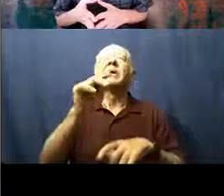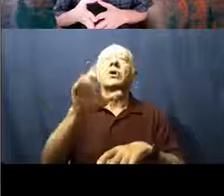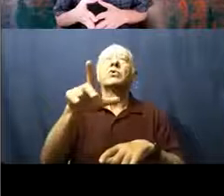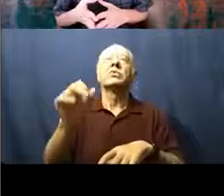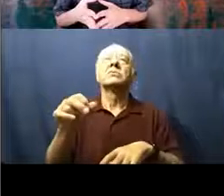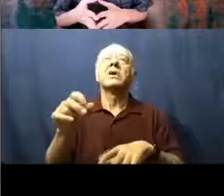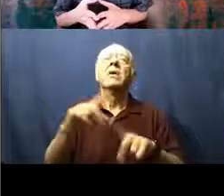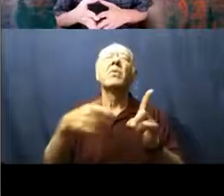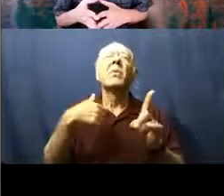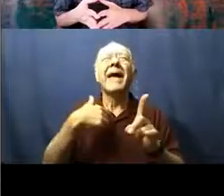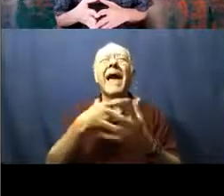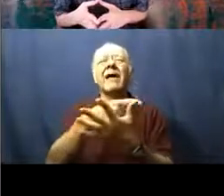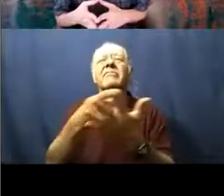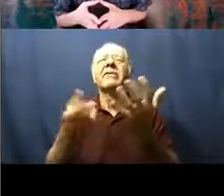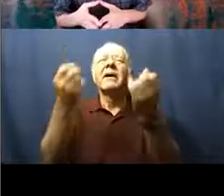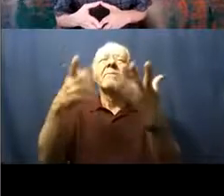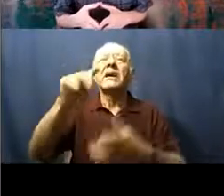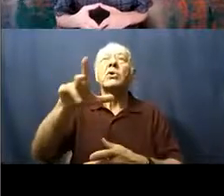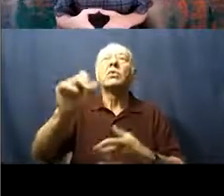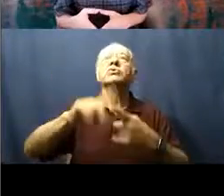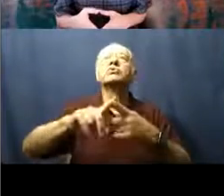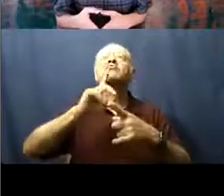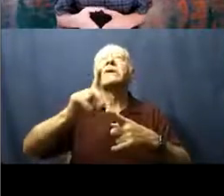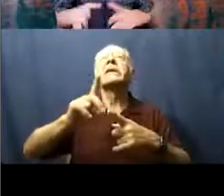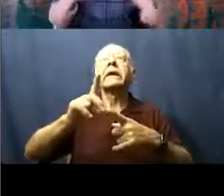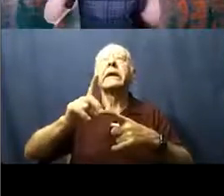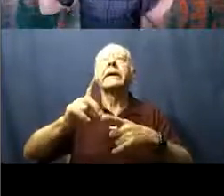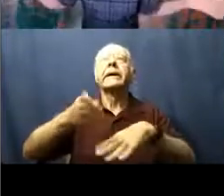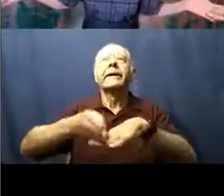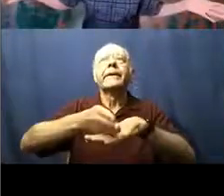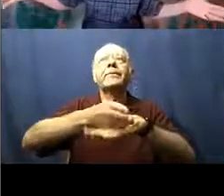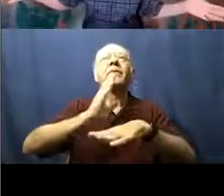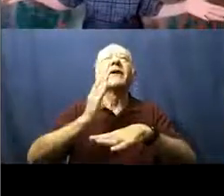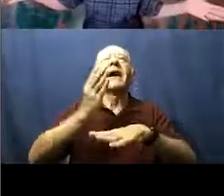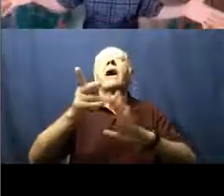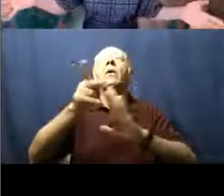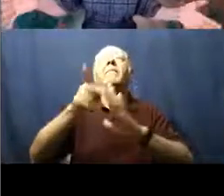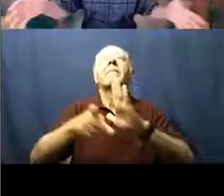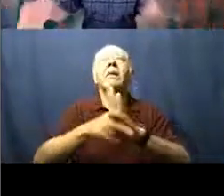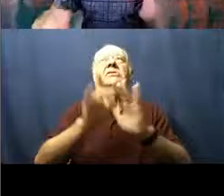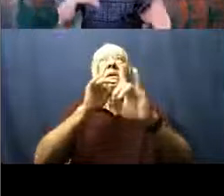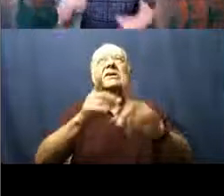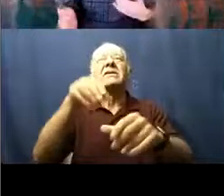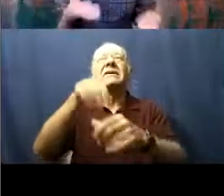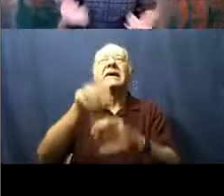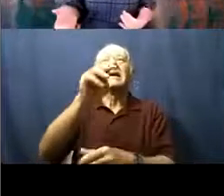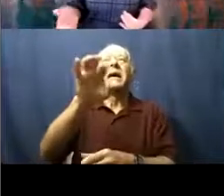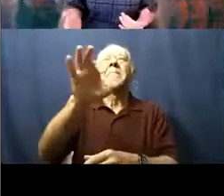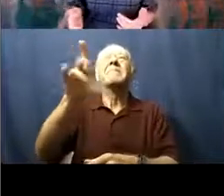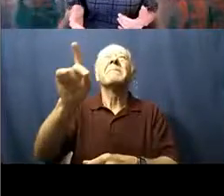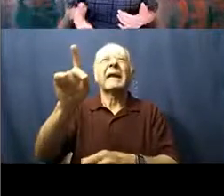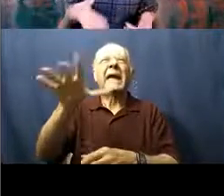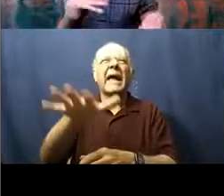Multiple tools that we use to advance our policy objectives in the Medicaid space. And the couple I'm going to